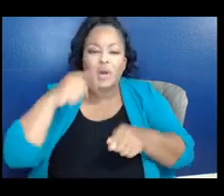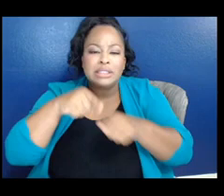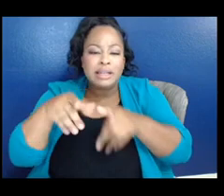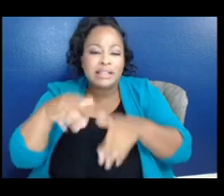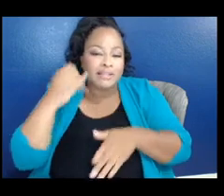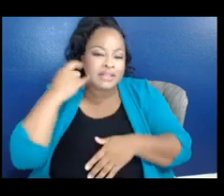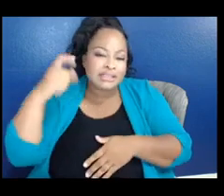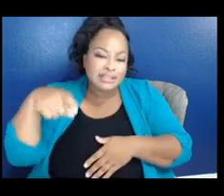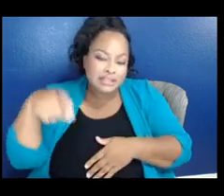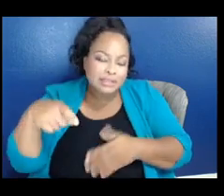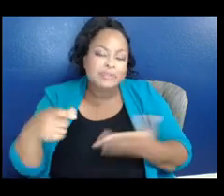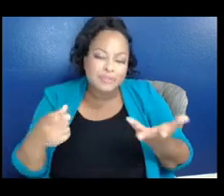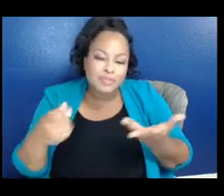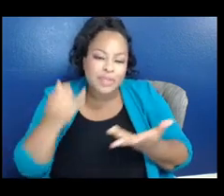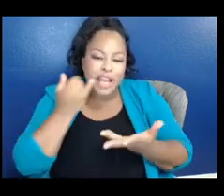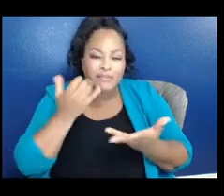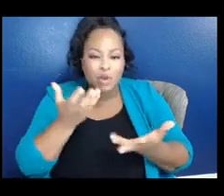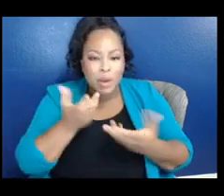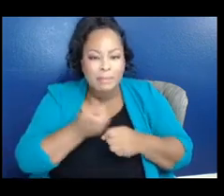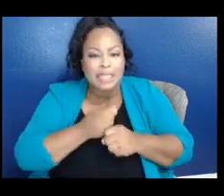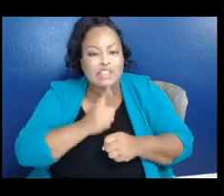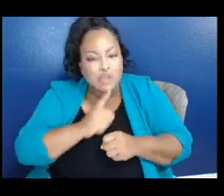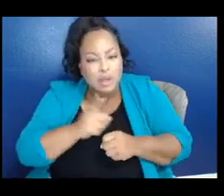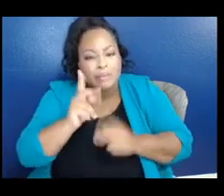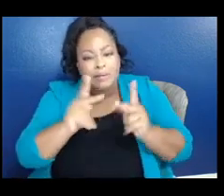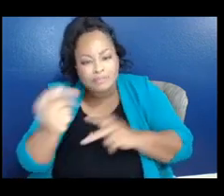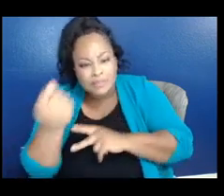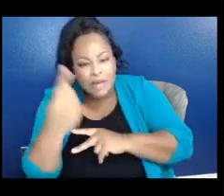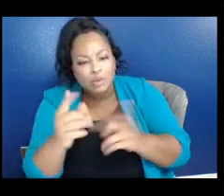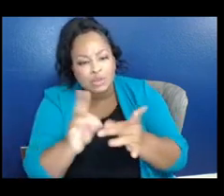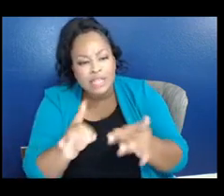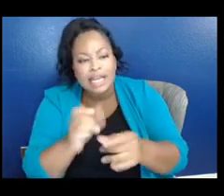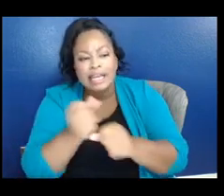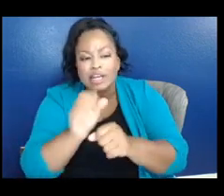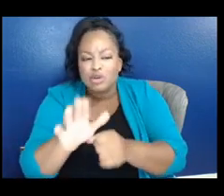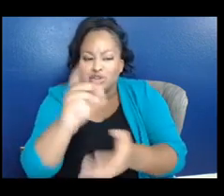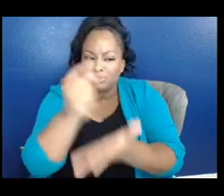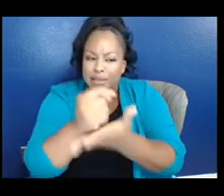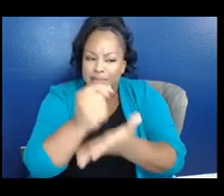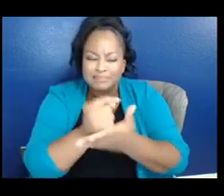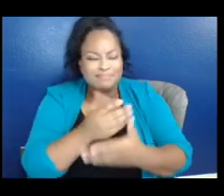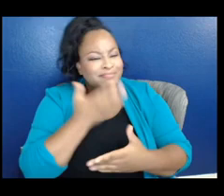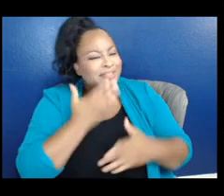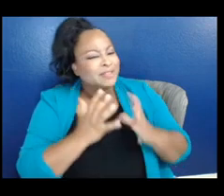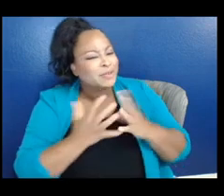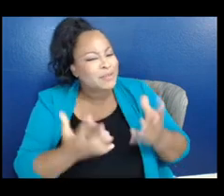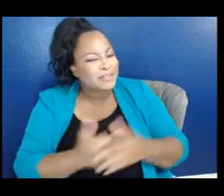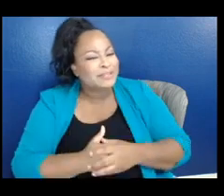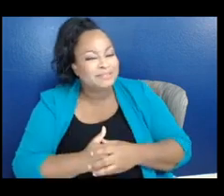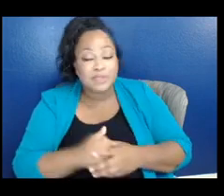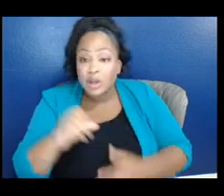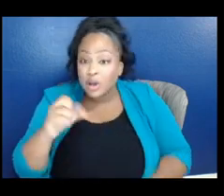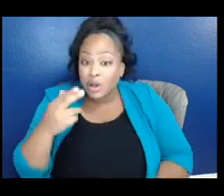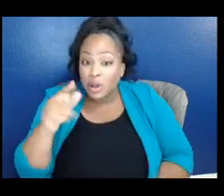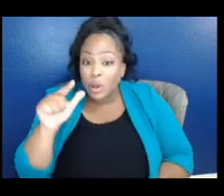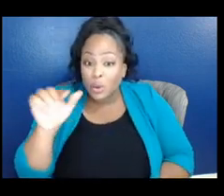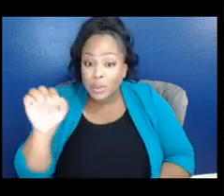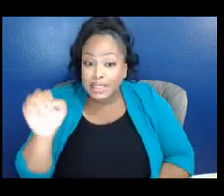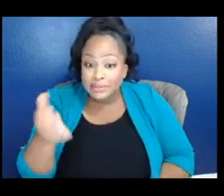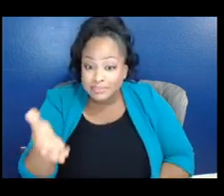out a specialist if necessary to get your point across and get your treatment. Thank you so much.